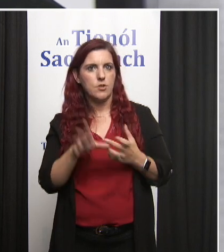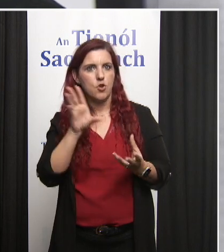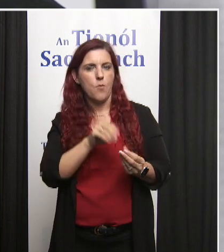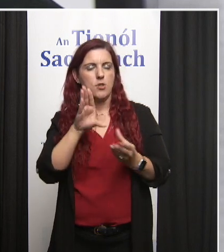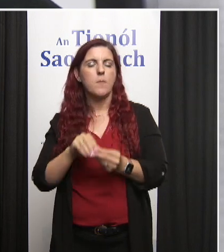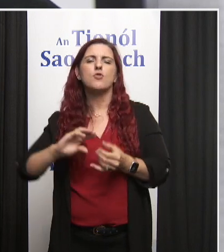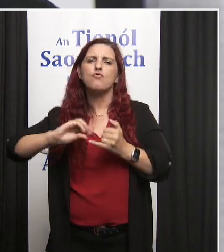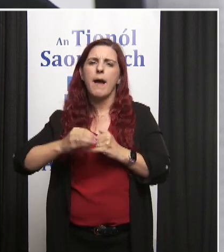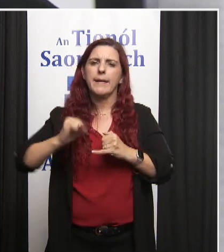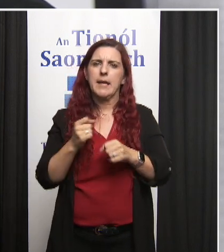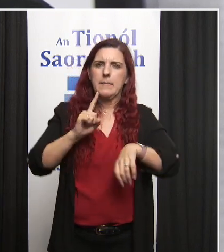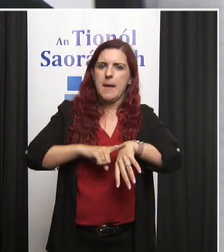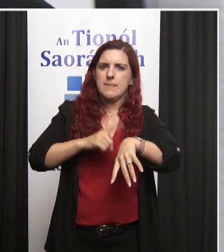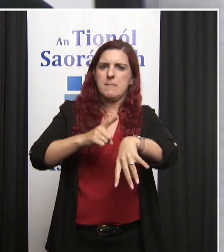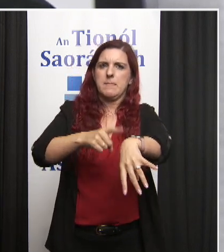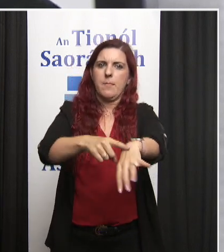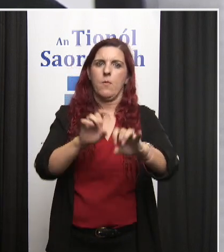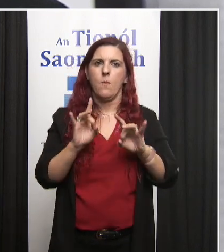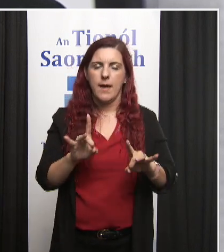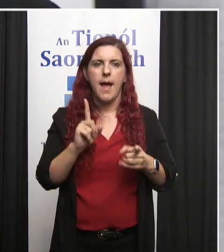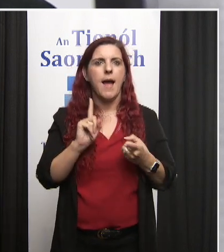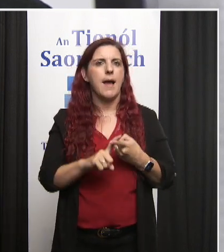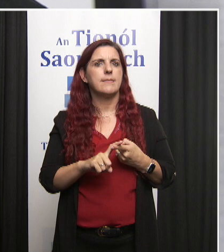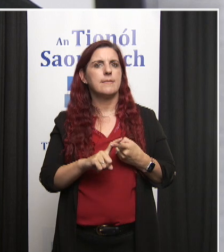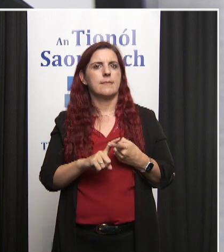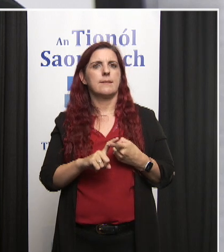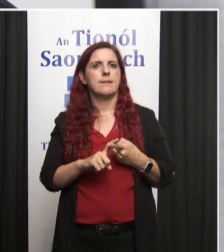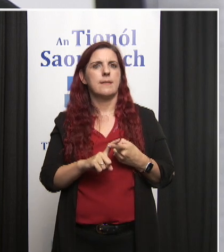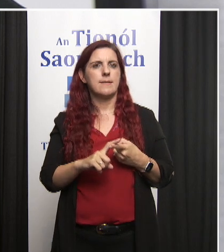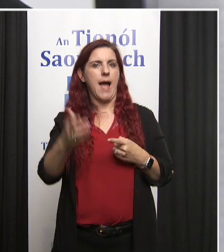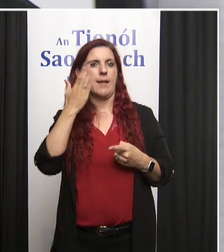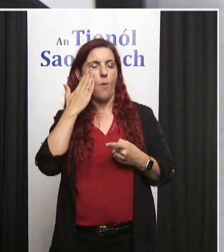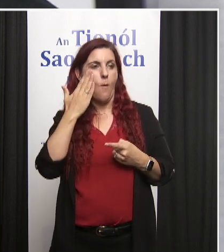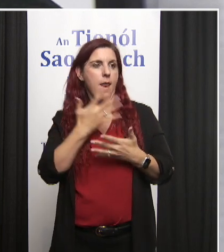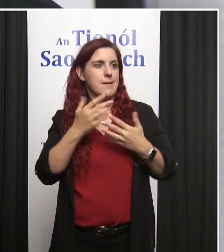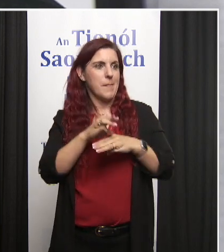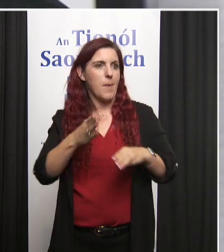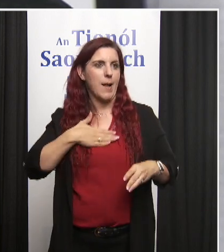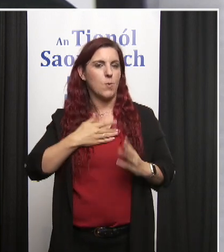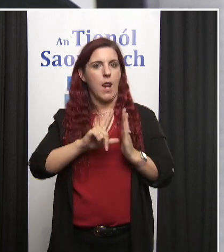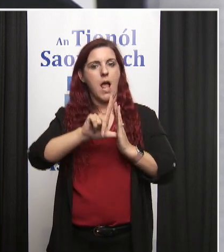keep the discipline on time. I know some people might like to stay here until late in the evening and